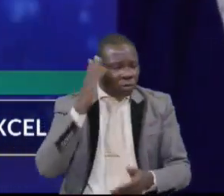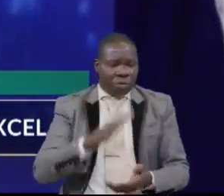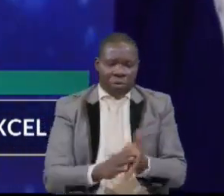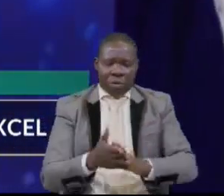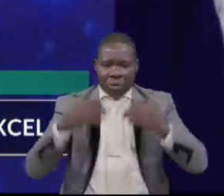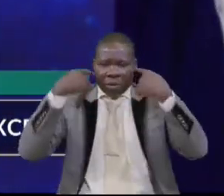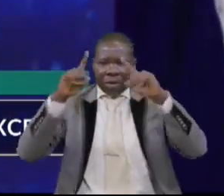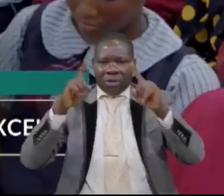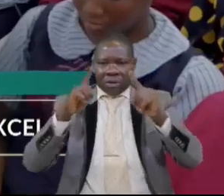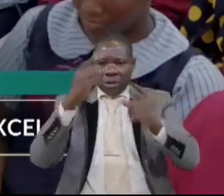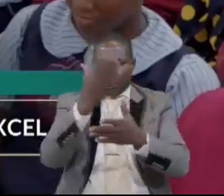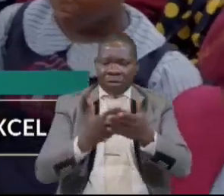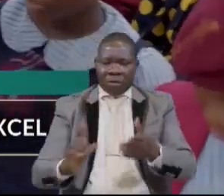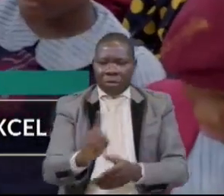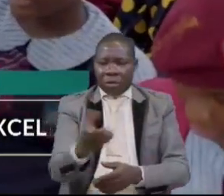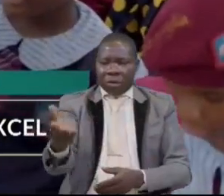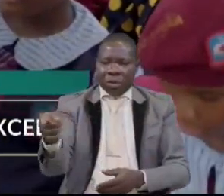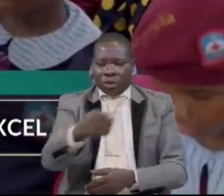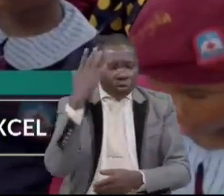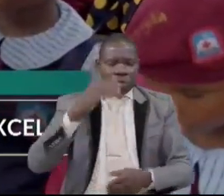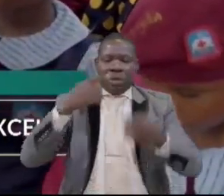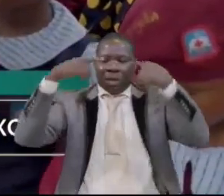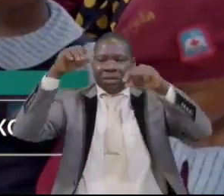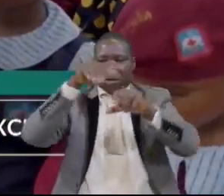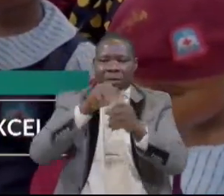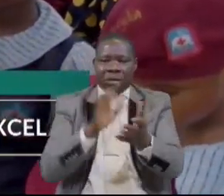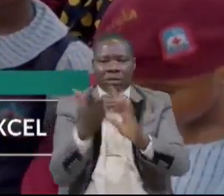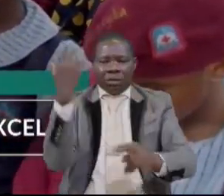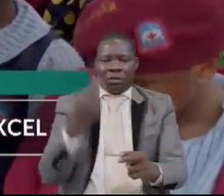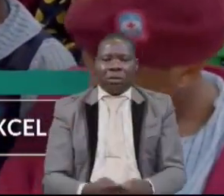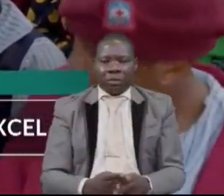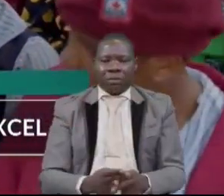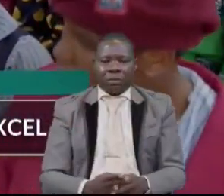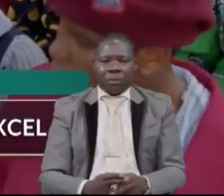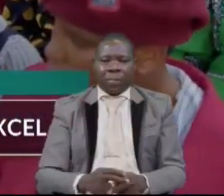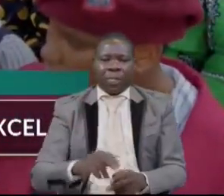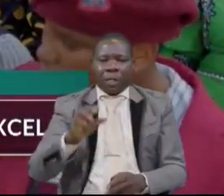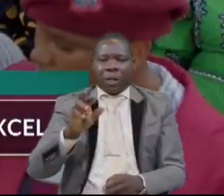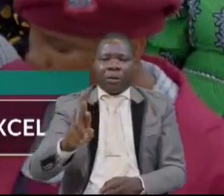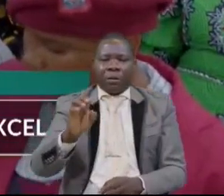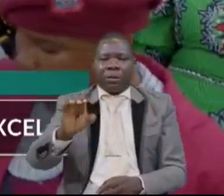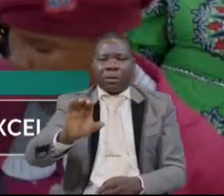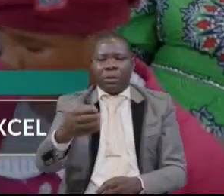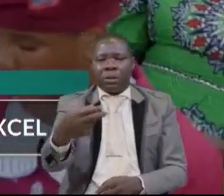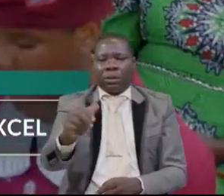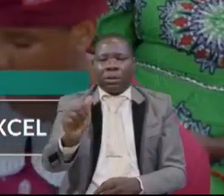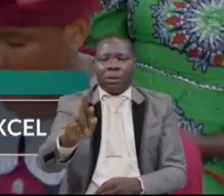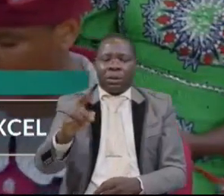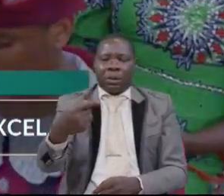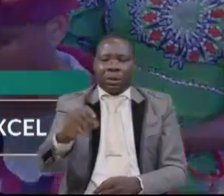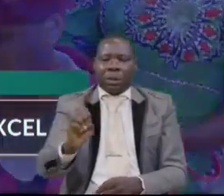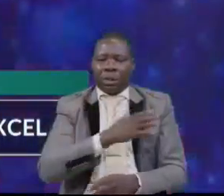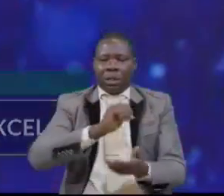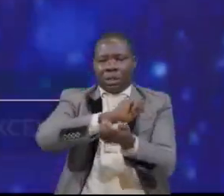there you will excel recharge and transformed to excel number